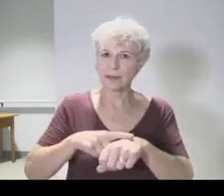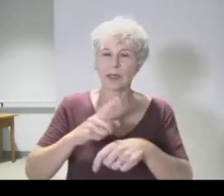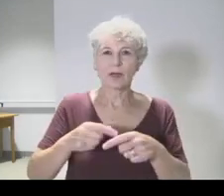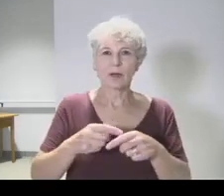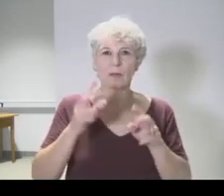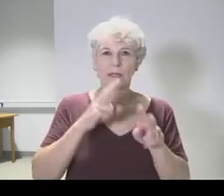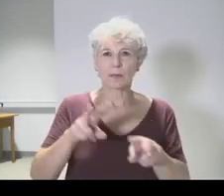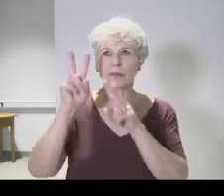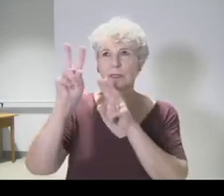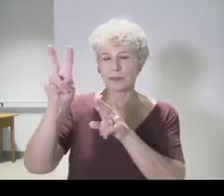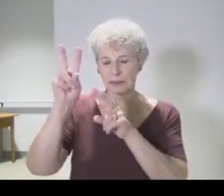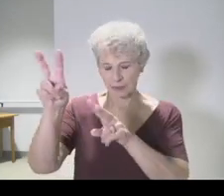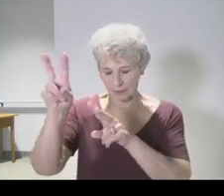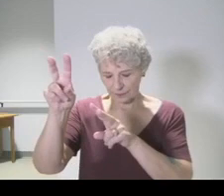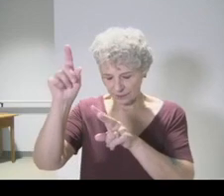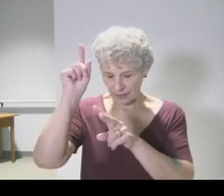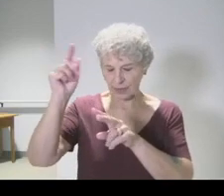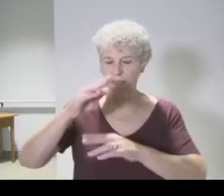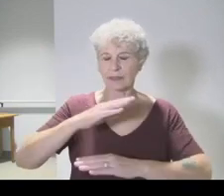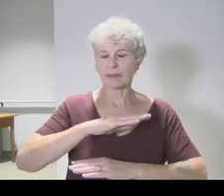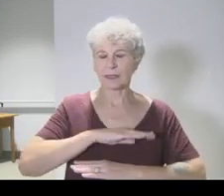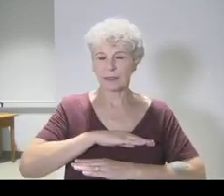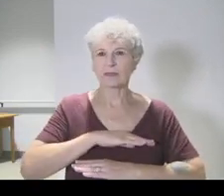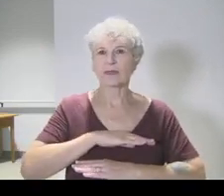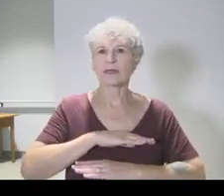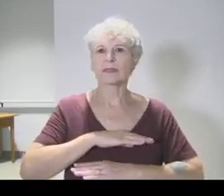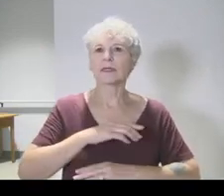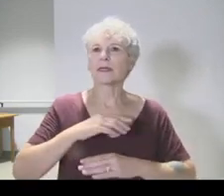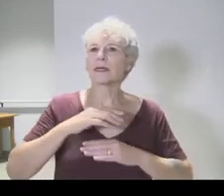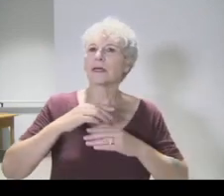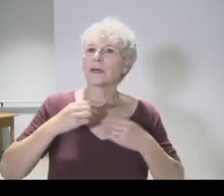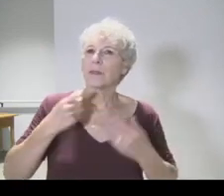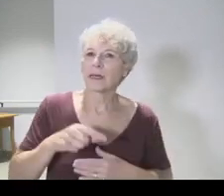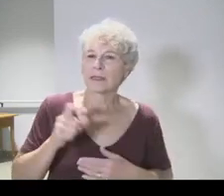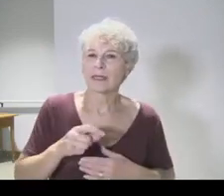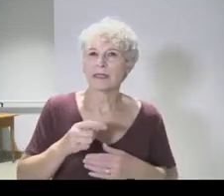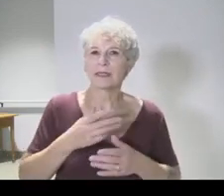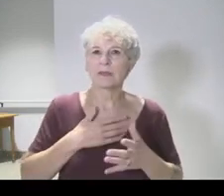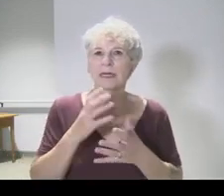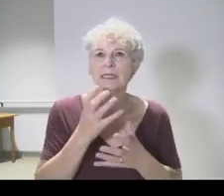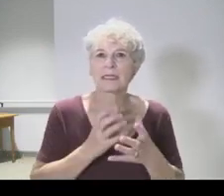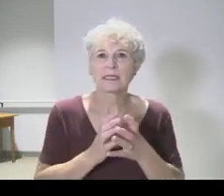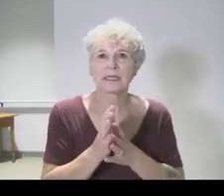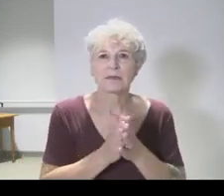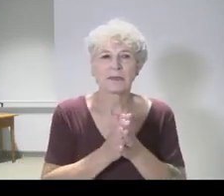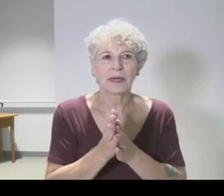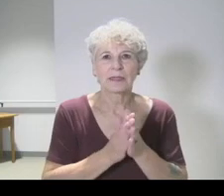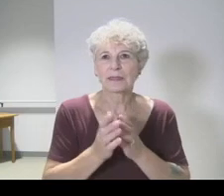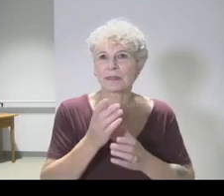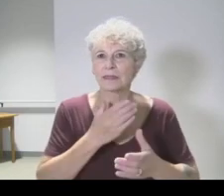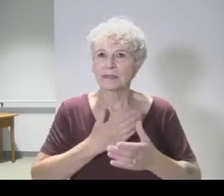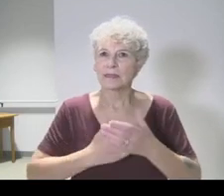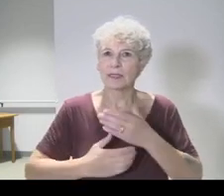eyes on Him, He satisfied my need, and my obsession turned from, my desire